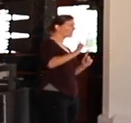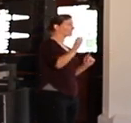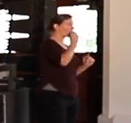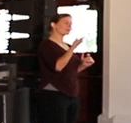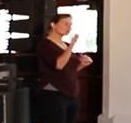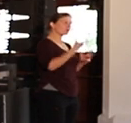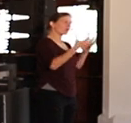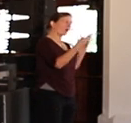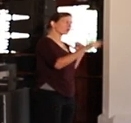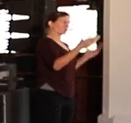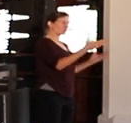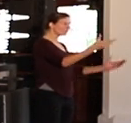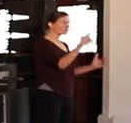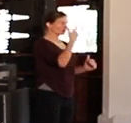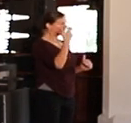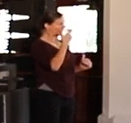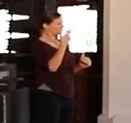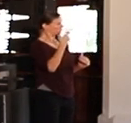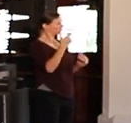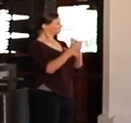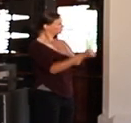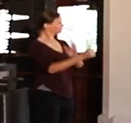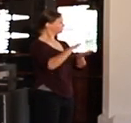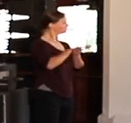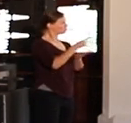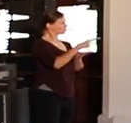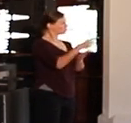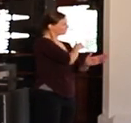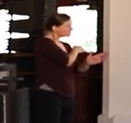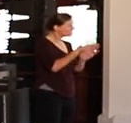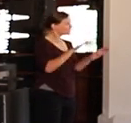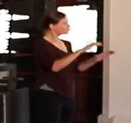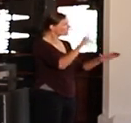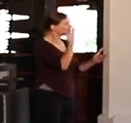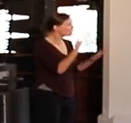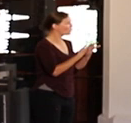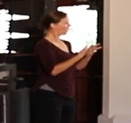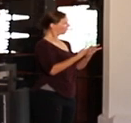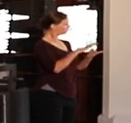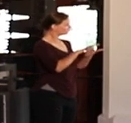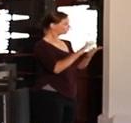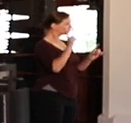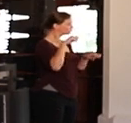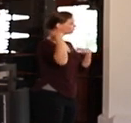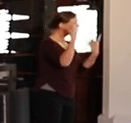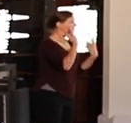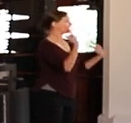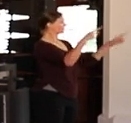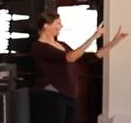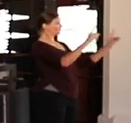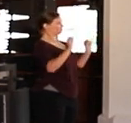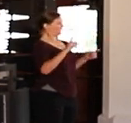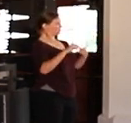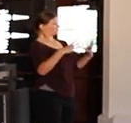Understand, many of you, you're here because you're scholars. You really have performed well academically for you to be here at Agnes Scott. But